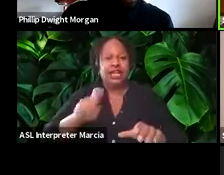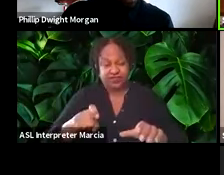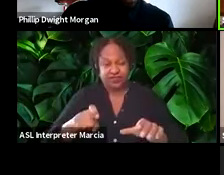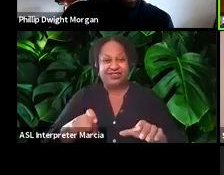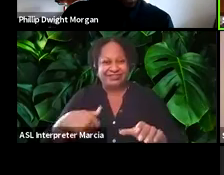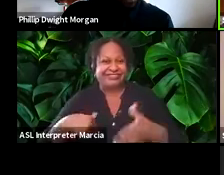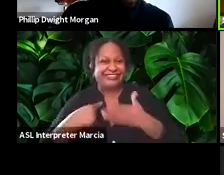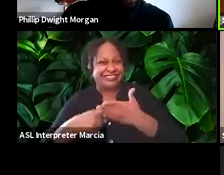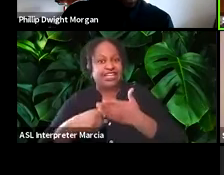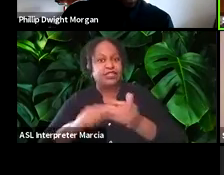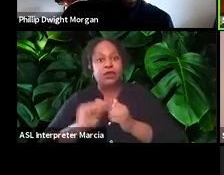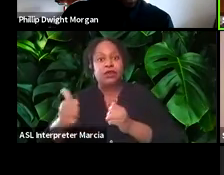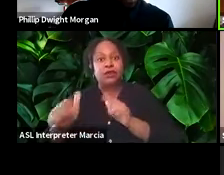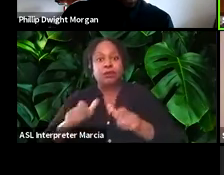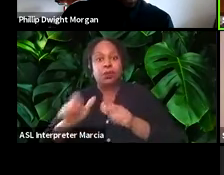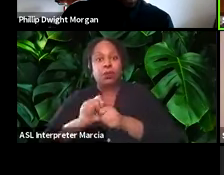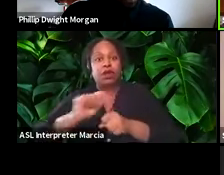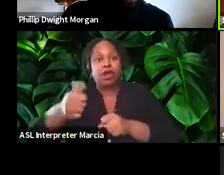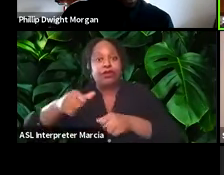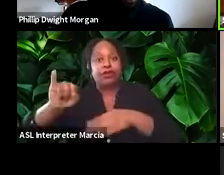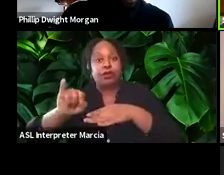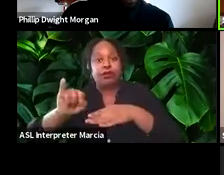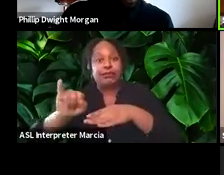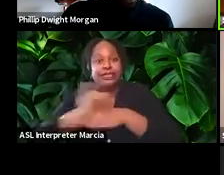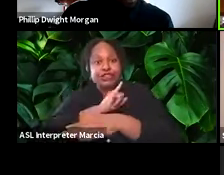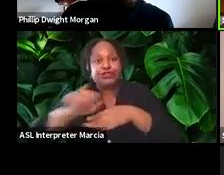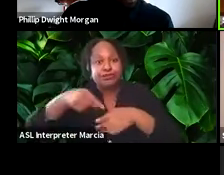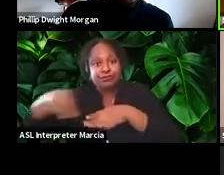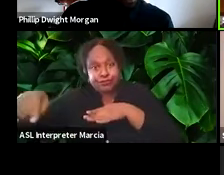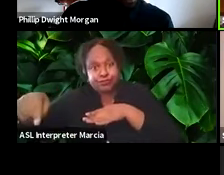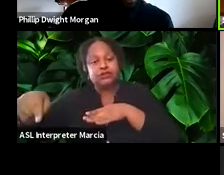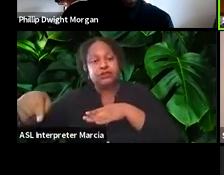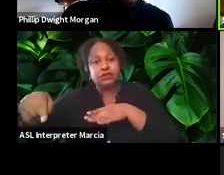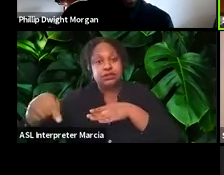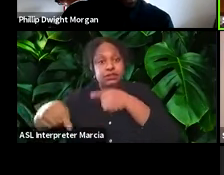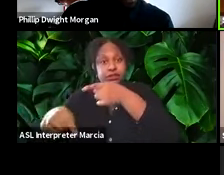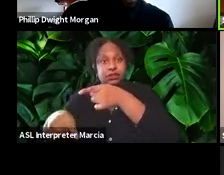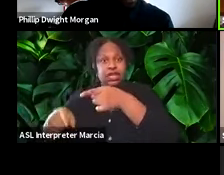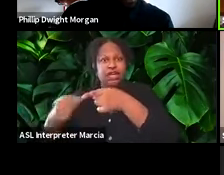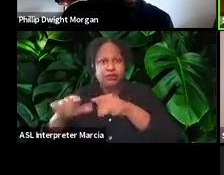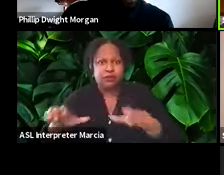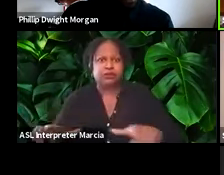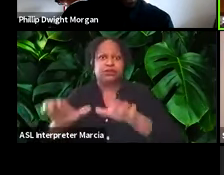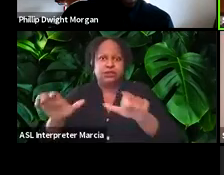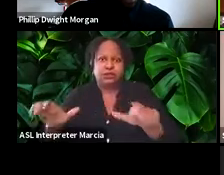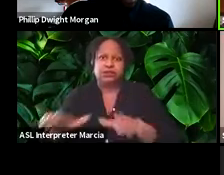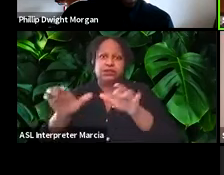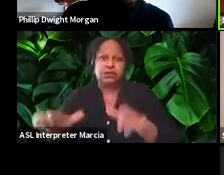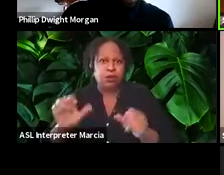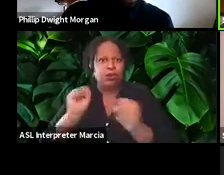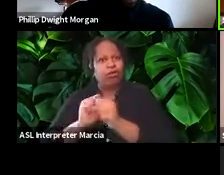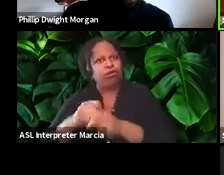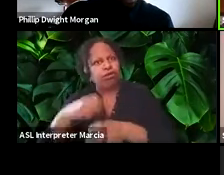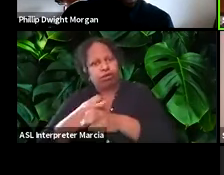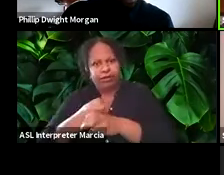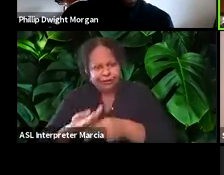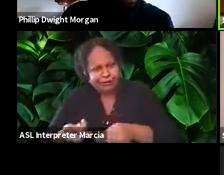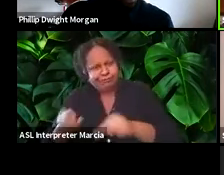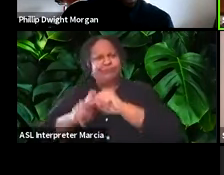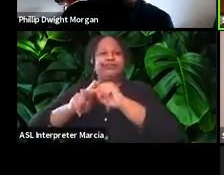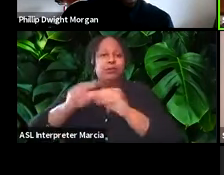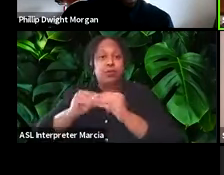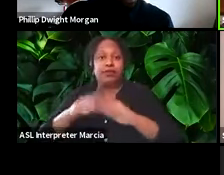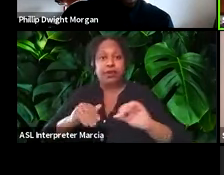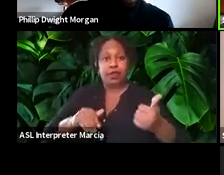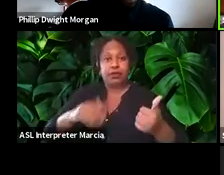different sectors, that sometimes they can be all they can be because of certain